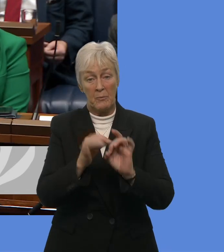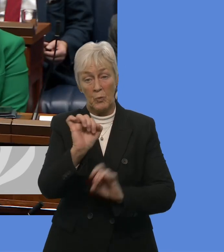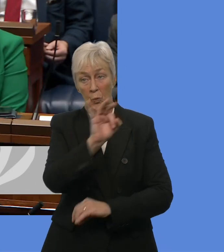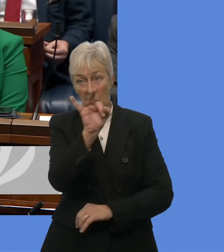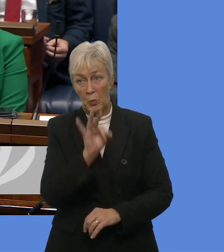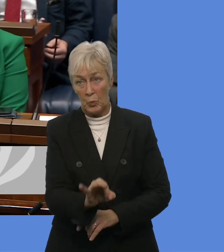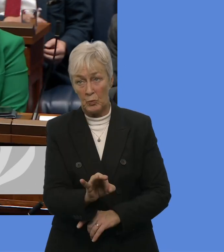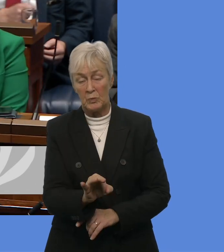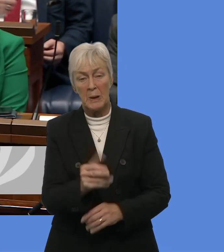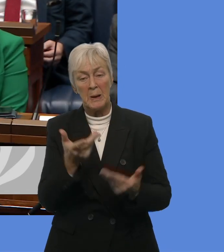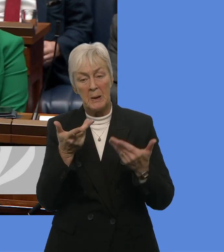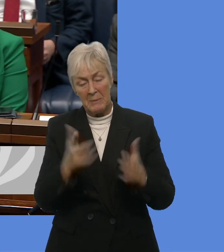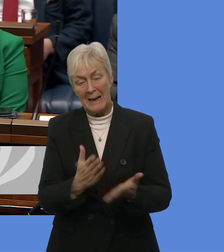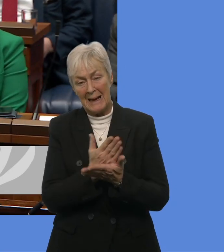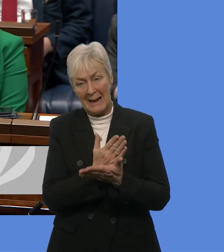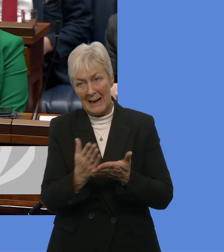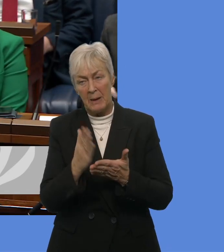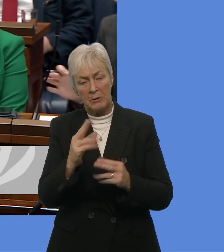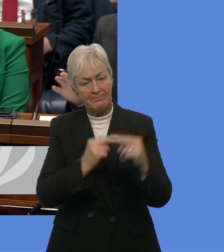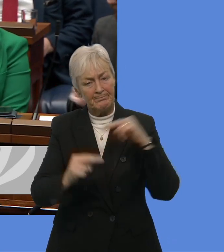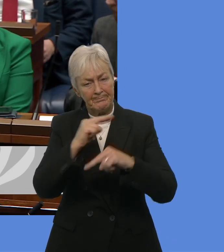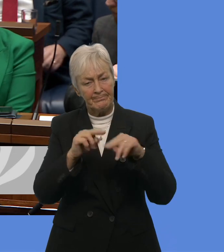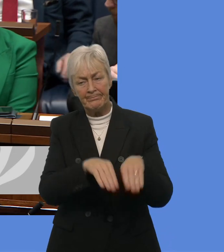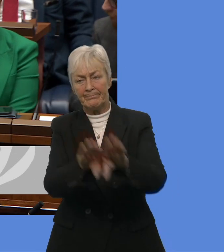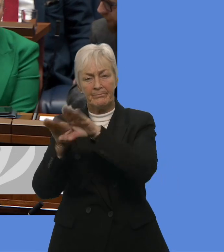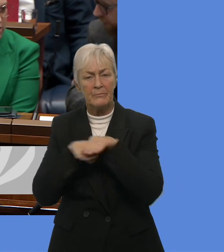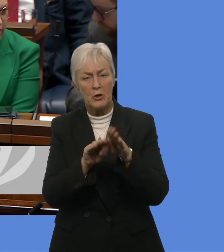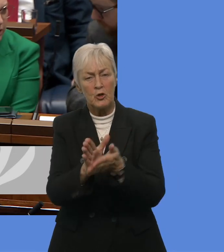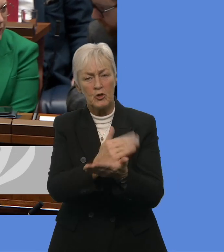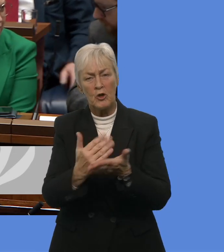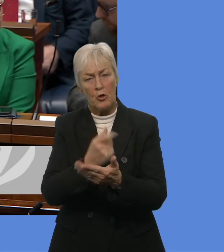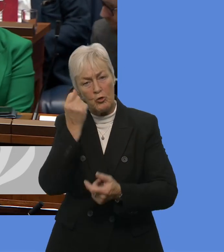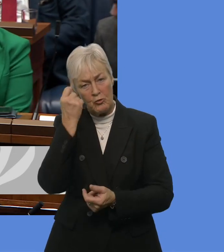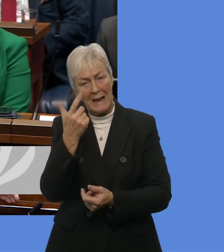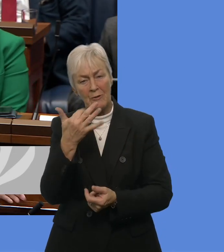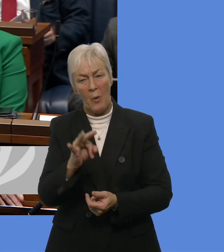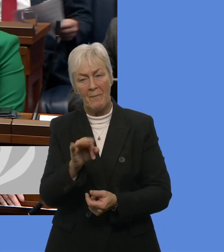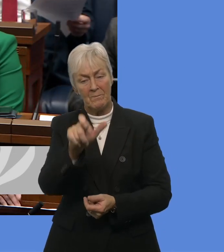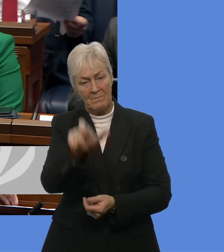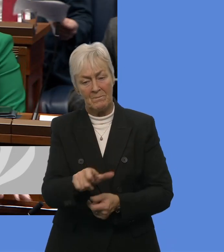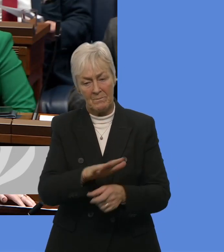have been clear that we must build on the common ground that we all share to realise the potential of the site for the